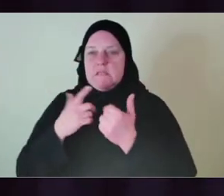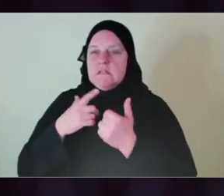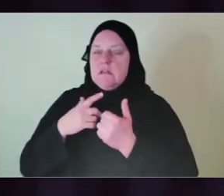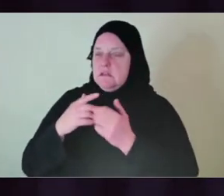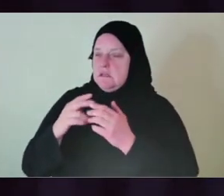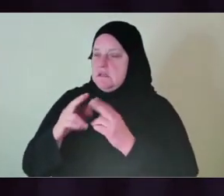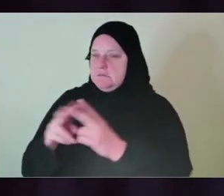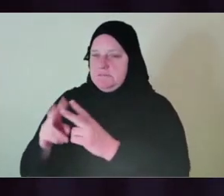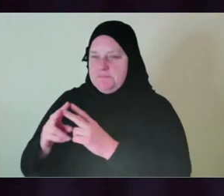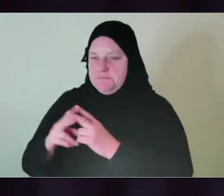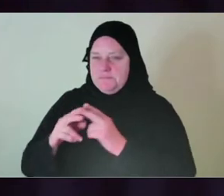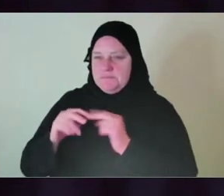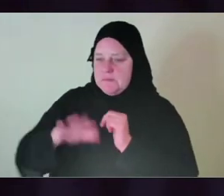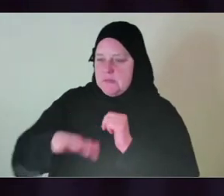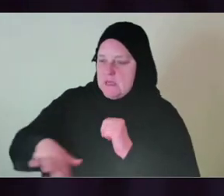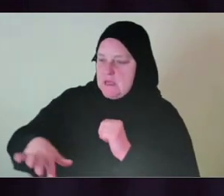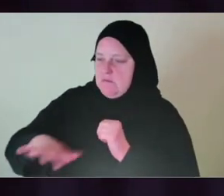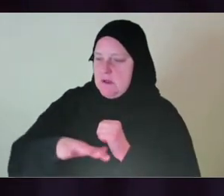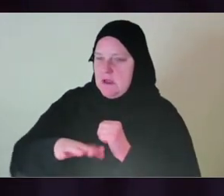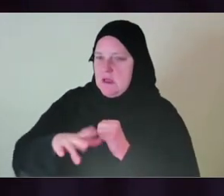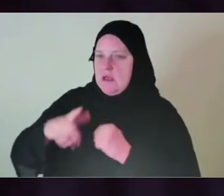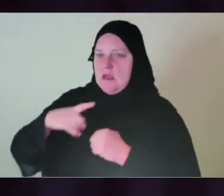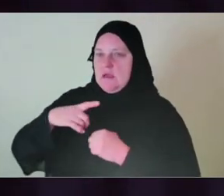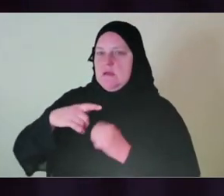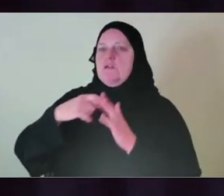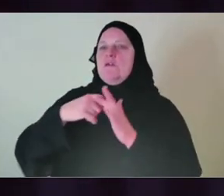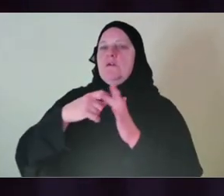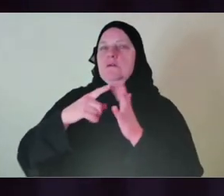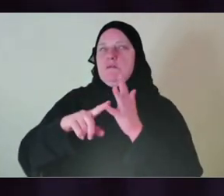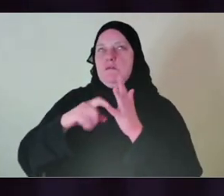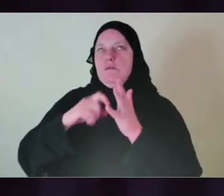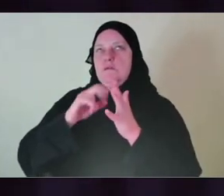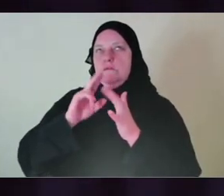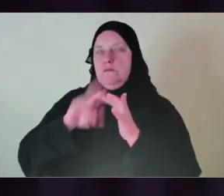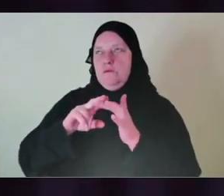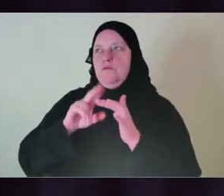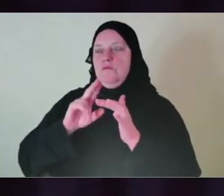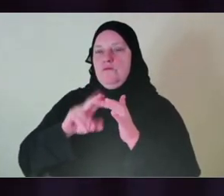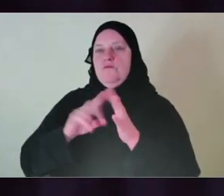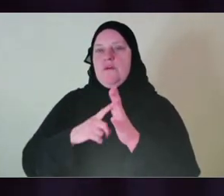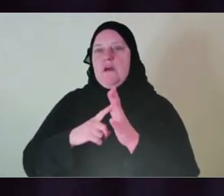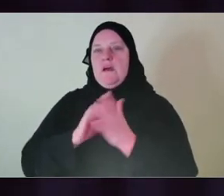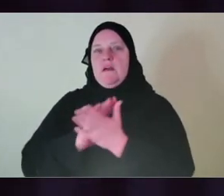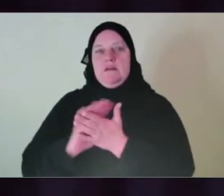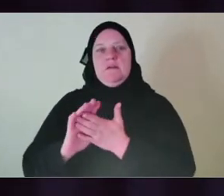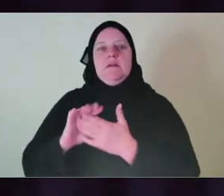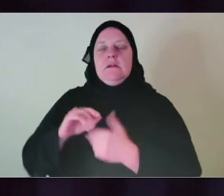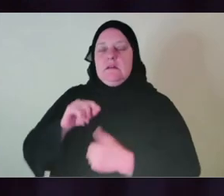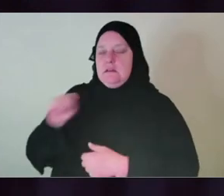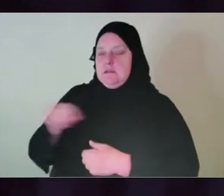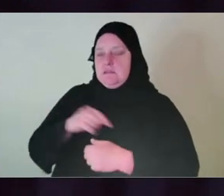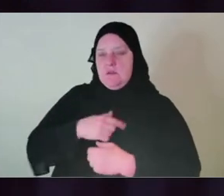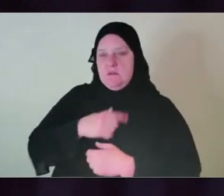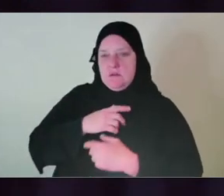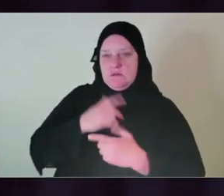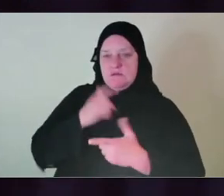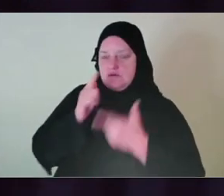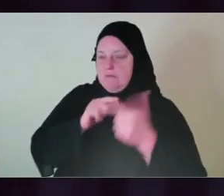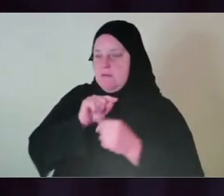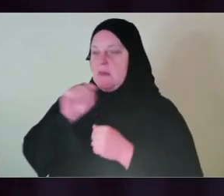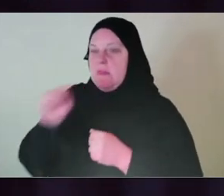taking his caravan towards Kufa. And on the way they were stopped in a land called Karbala.